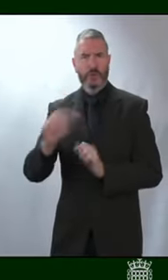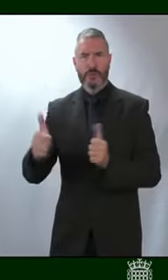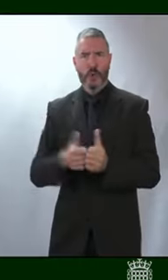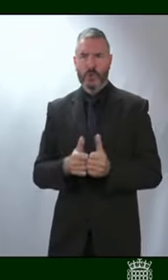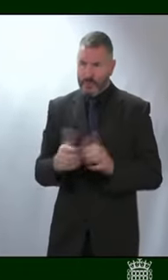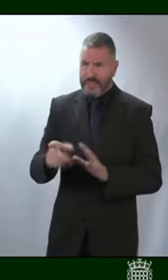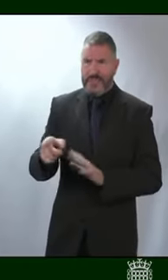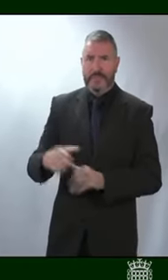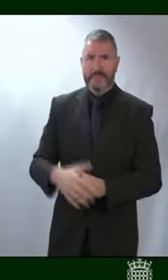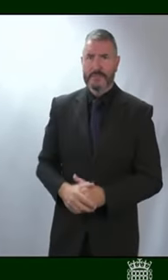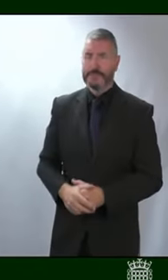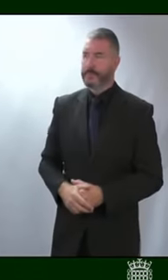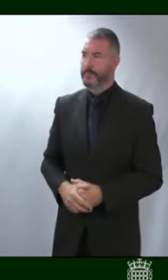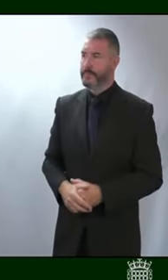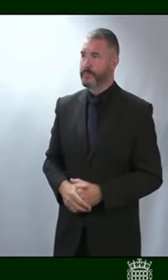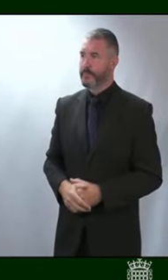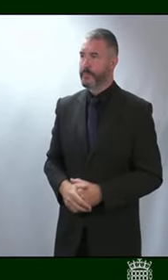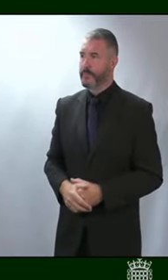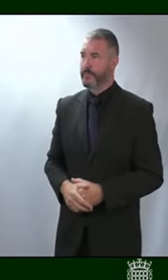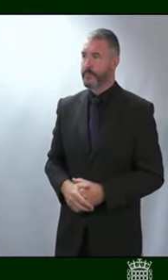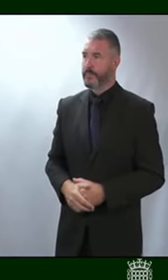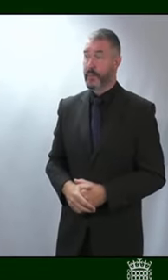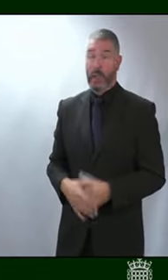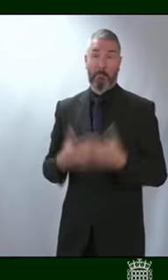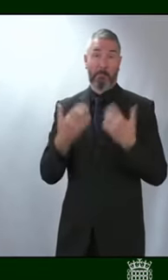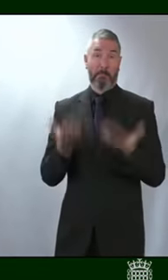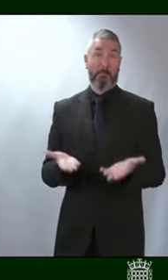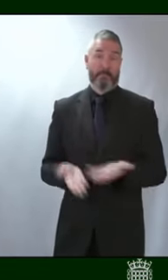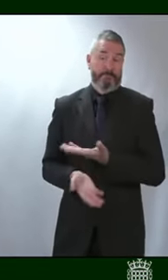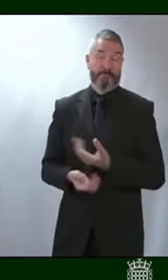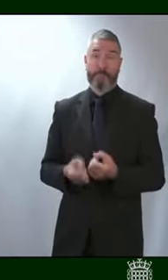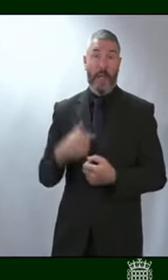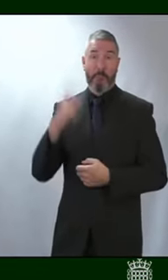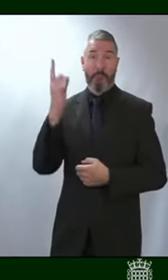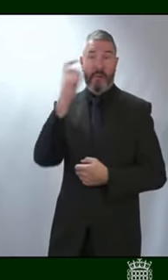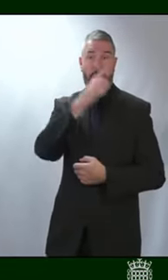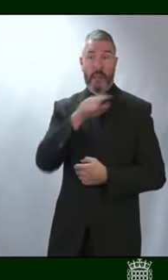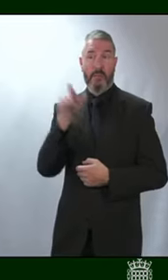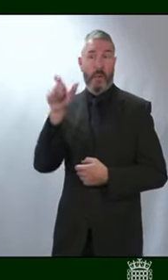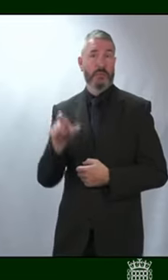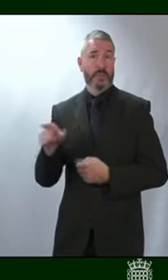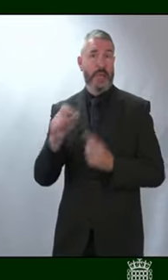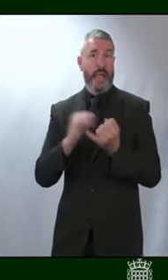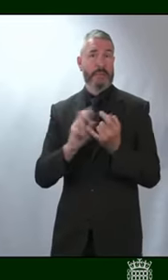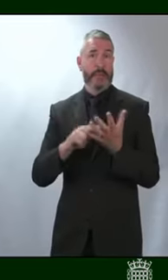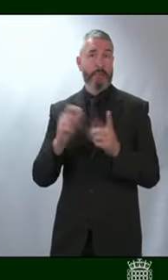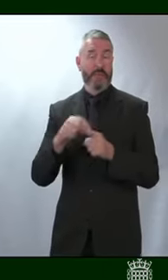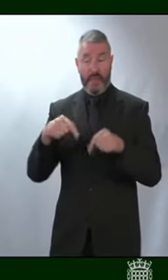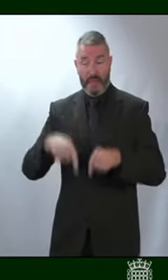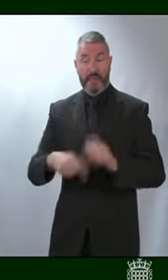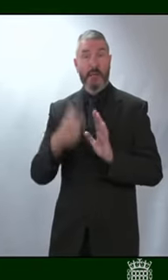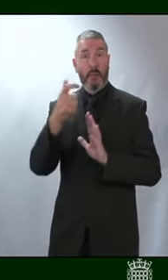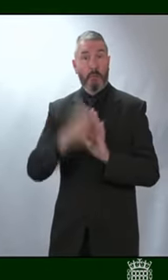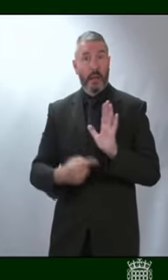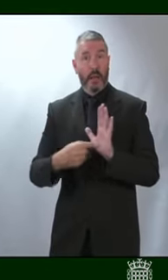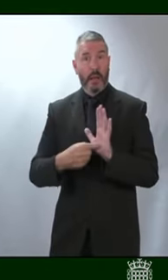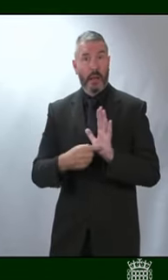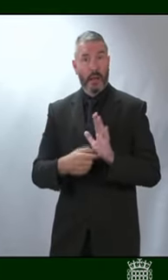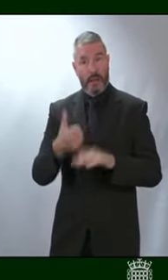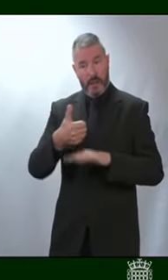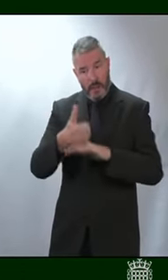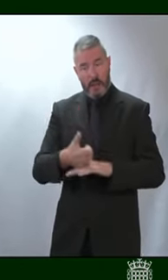bill? Prime Minister. Mr. Speaker, I have absolutely no idea. It's totally baffling because this is a bill that underpins